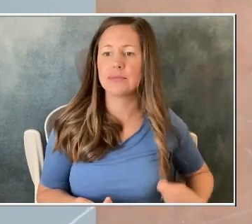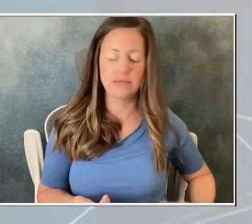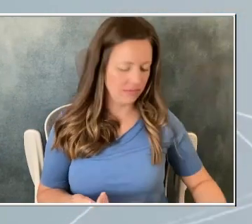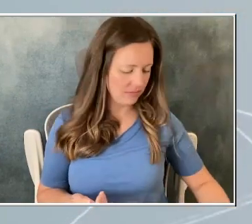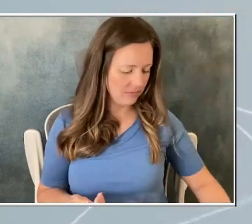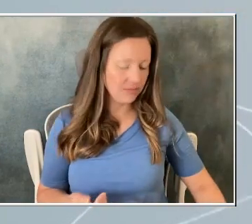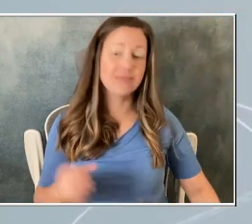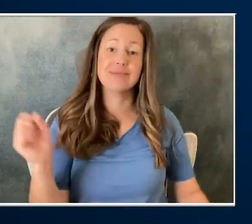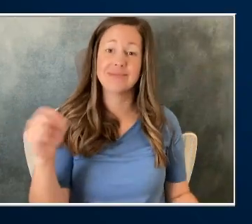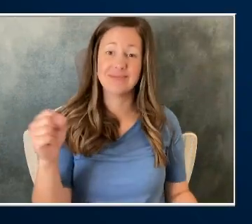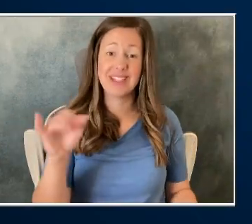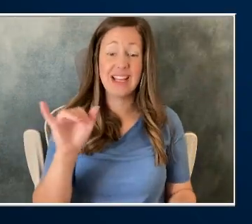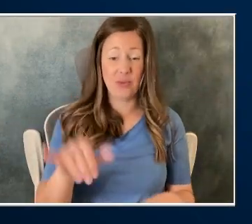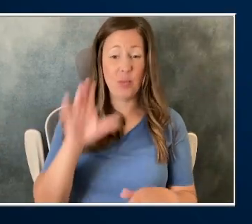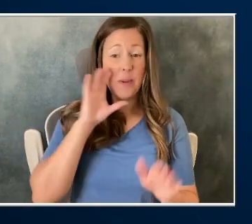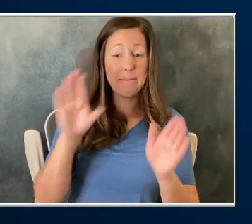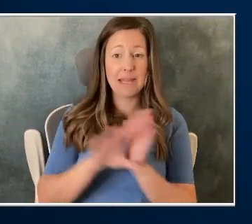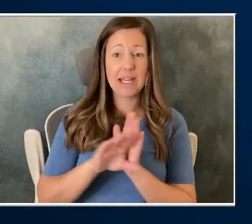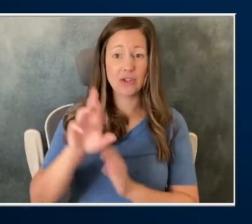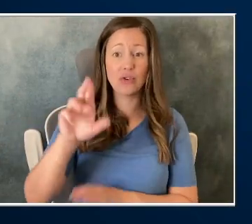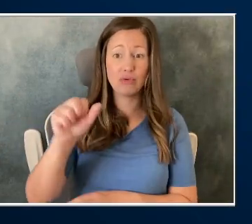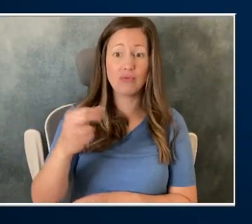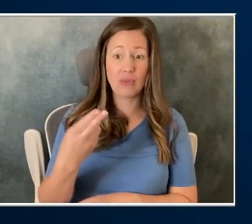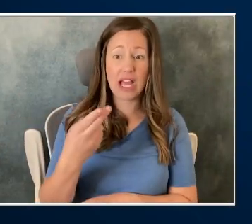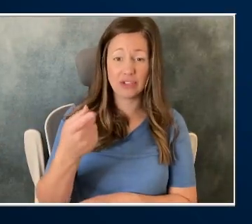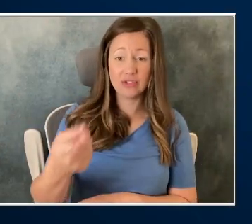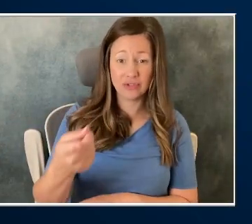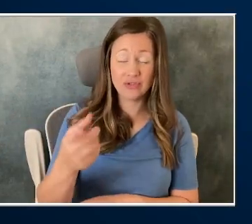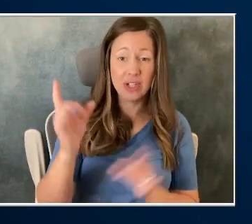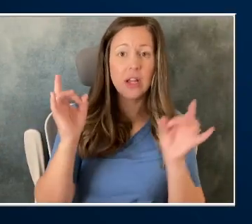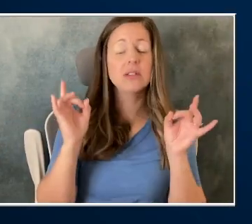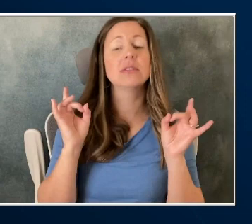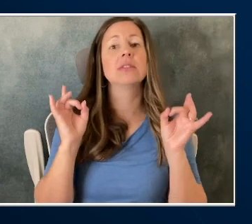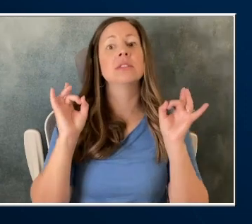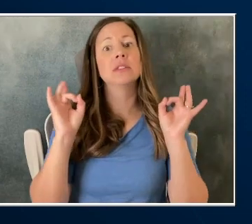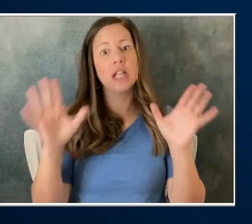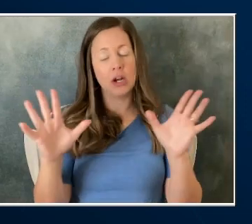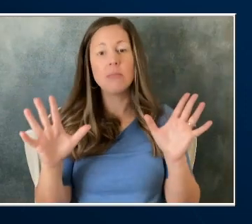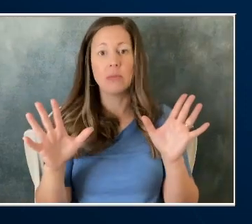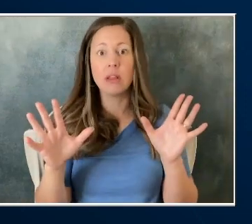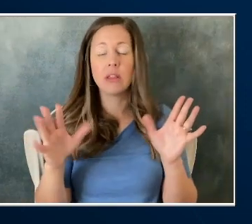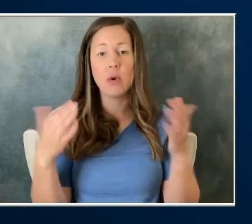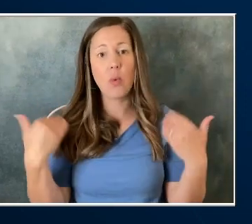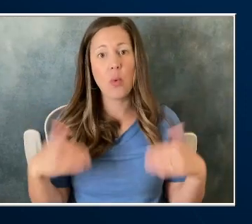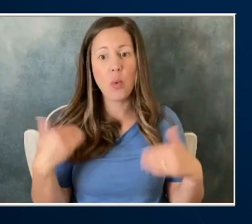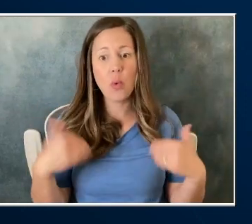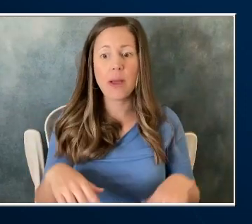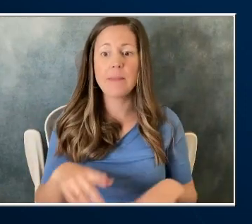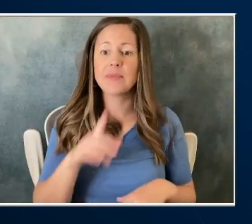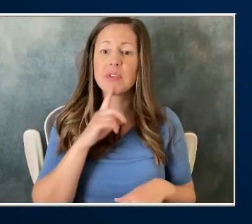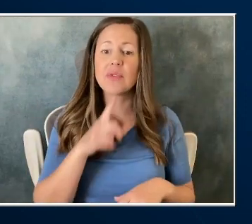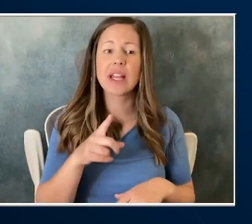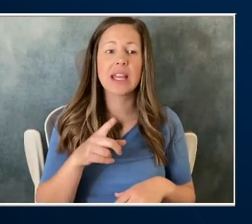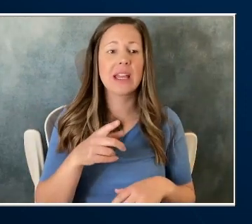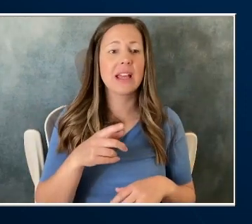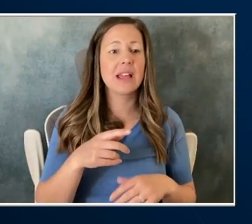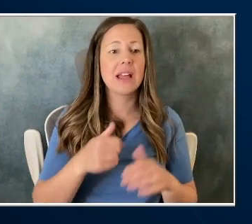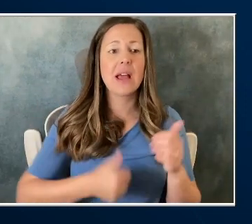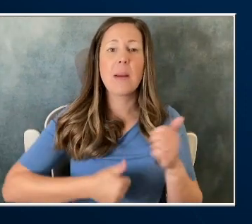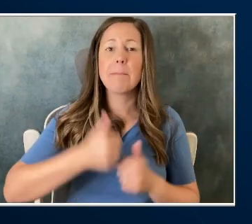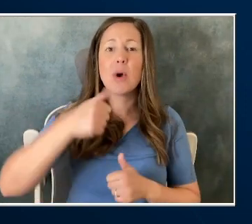rash looking terrible, it was. It was the most intense itching I've